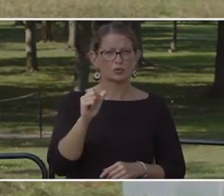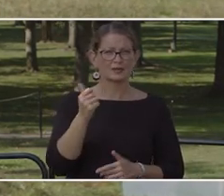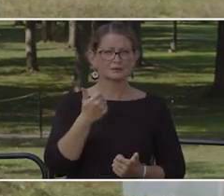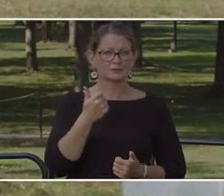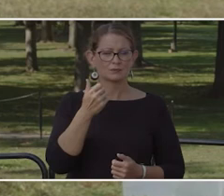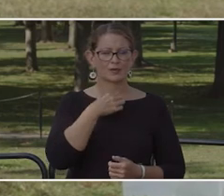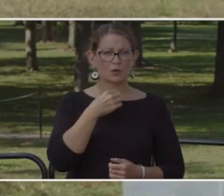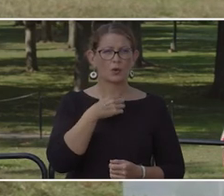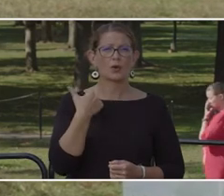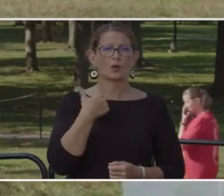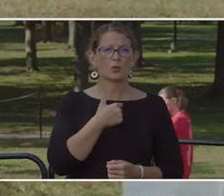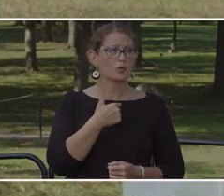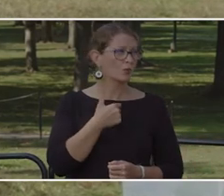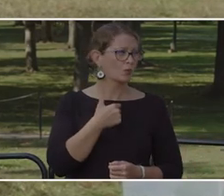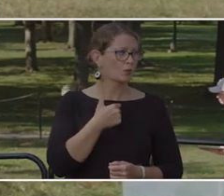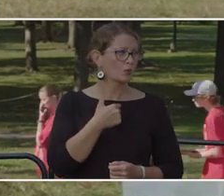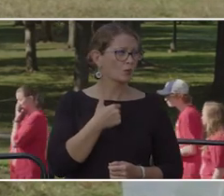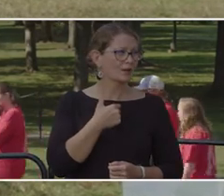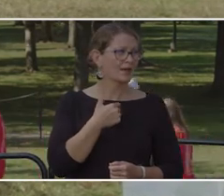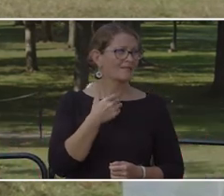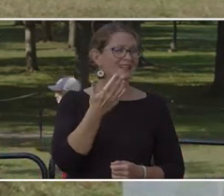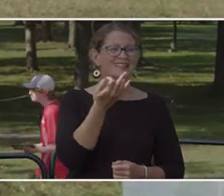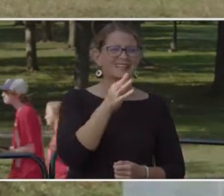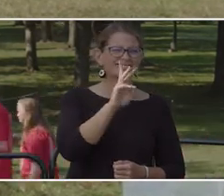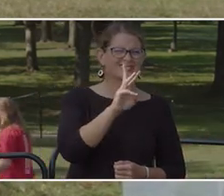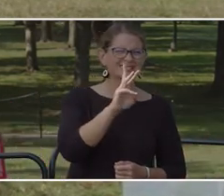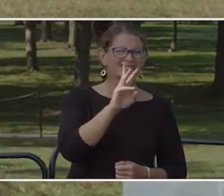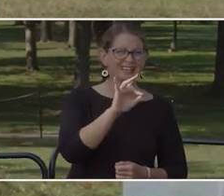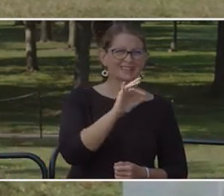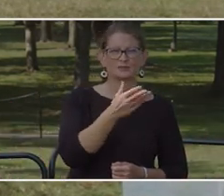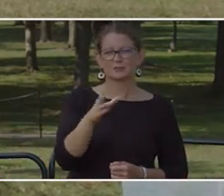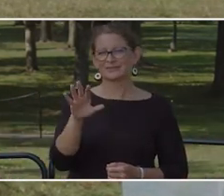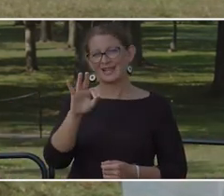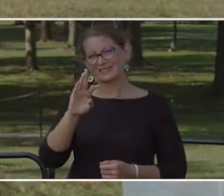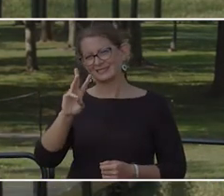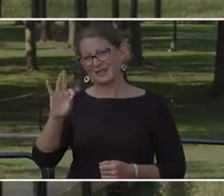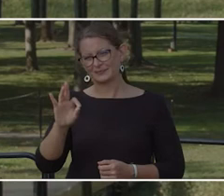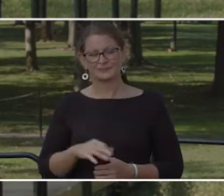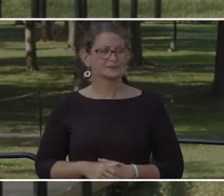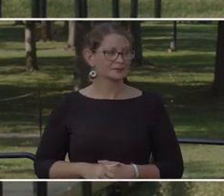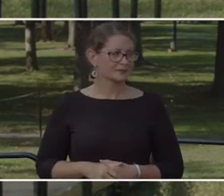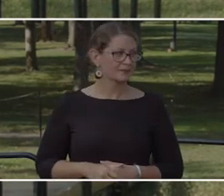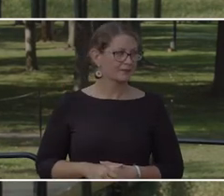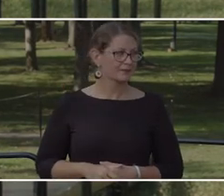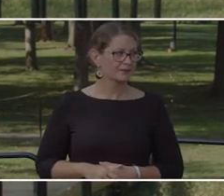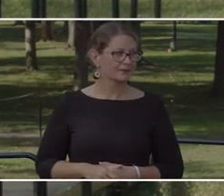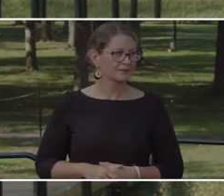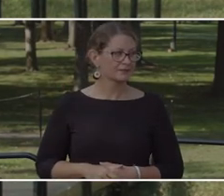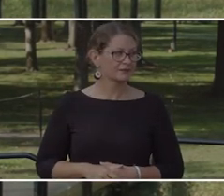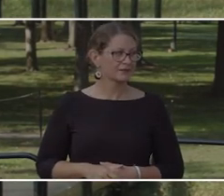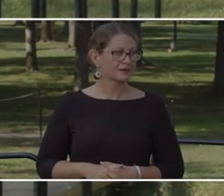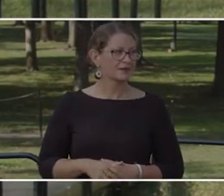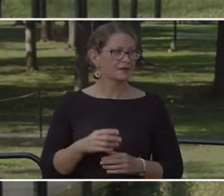Corps, Vietnam, 1968 to 1969. In memory